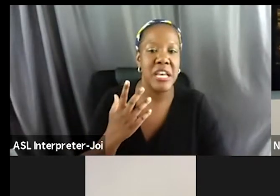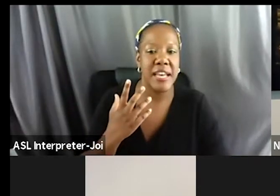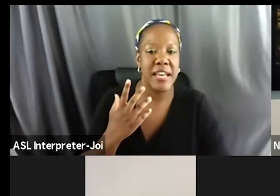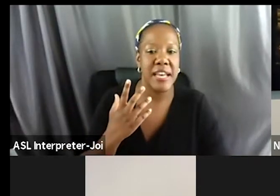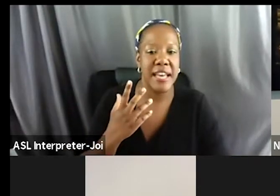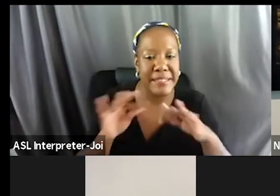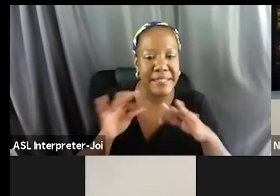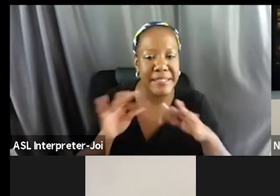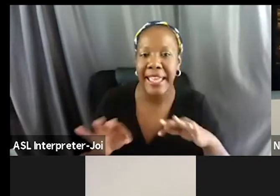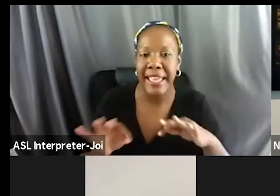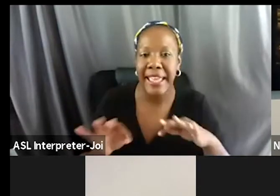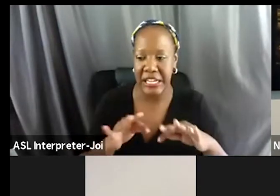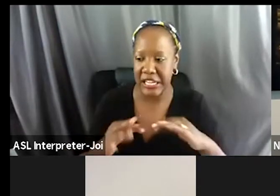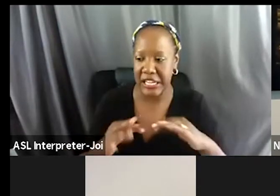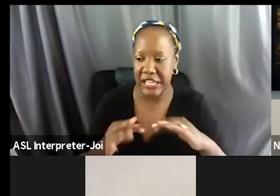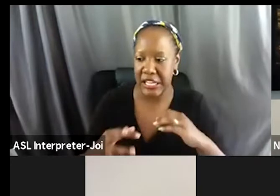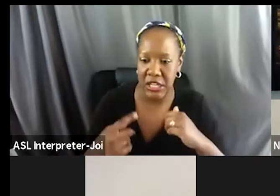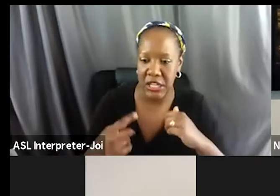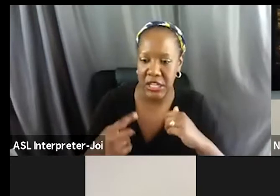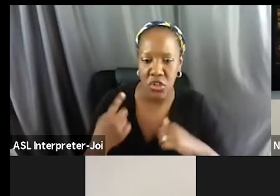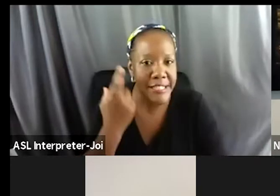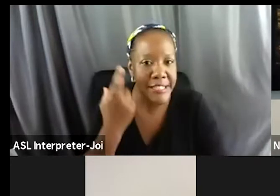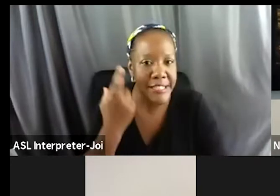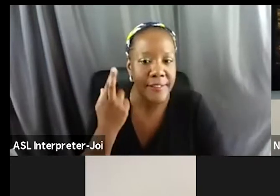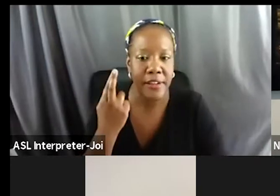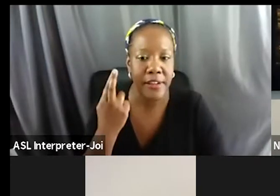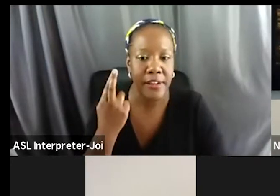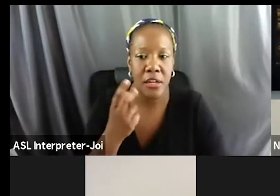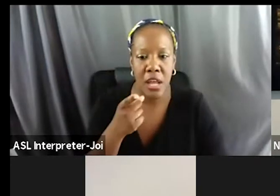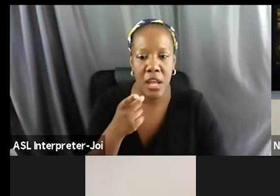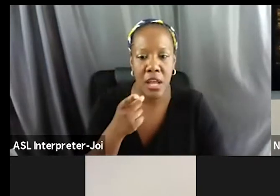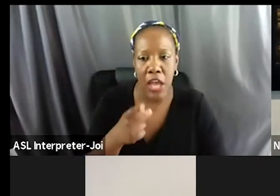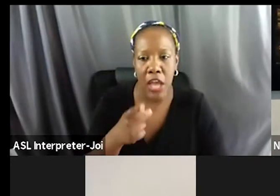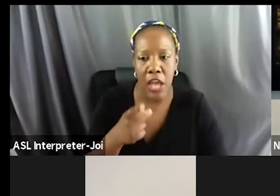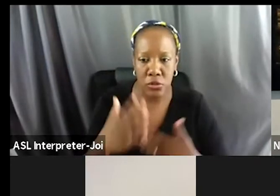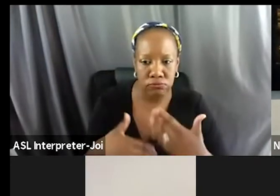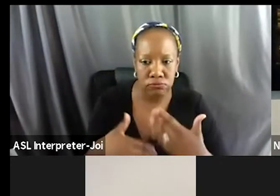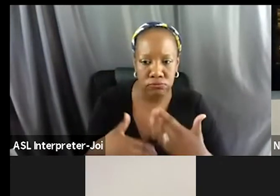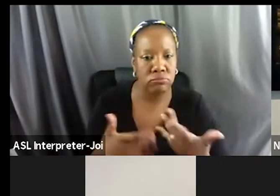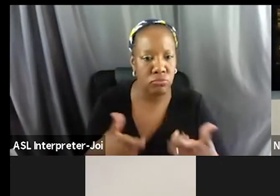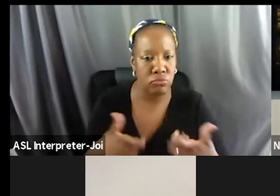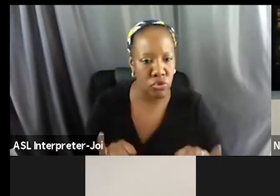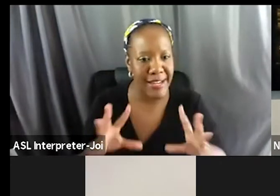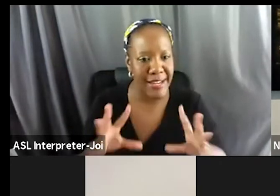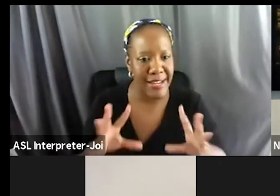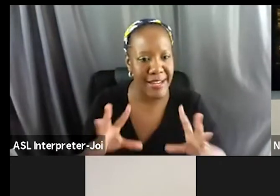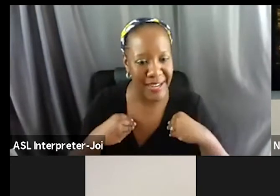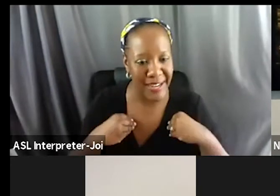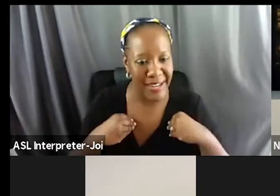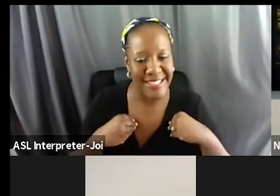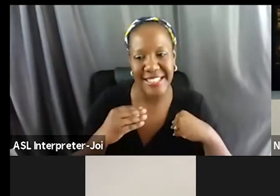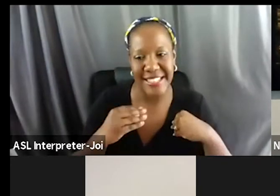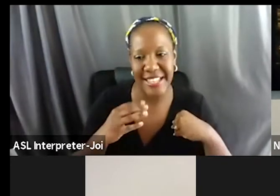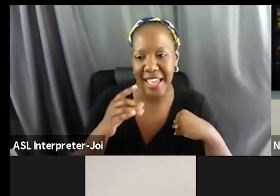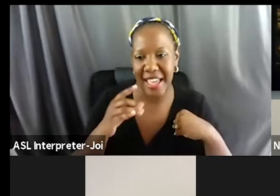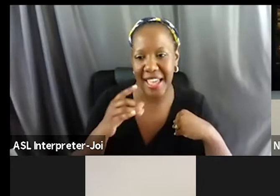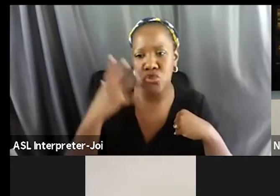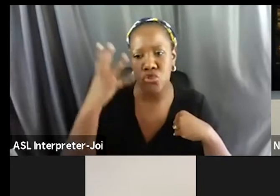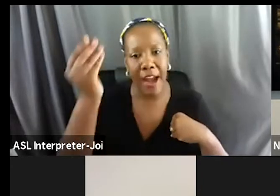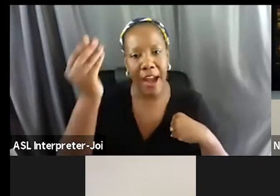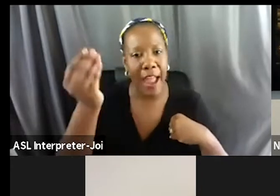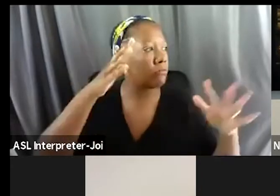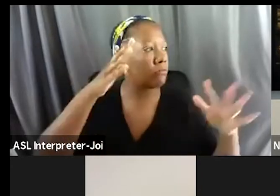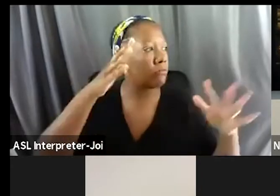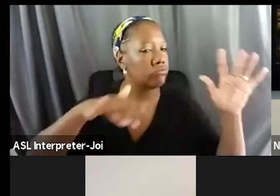how does that show up? Because as you're on this road towards embracing, there's that constant thing with, as you're out and about, to kind